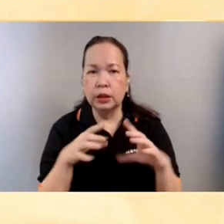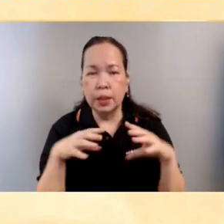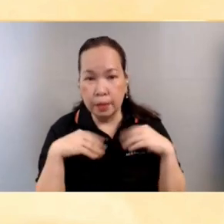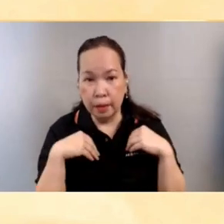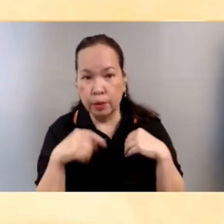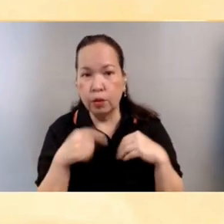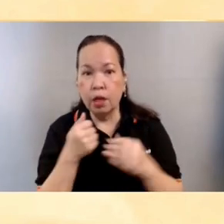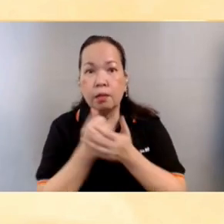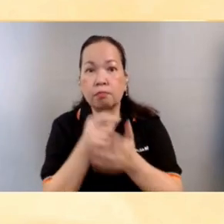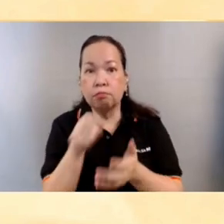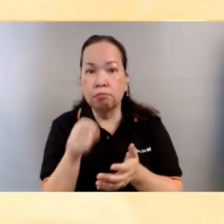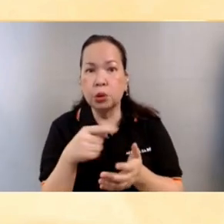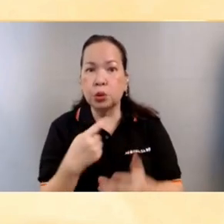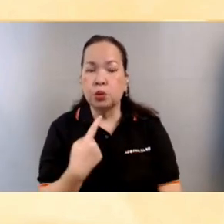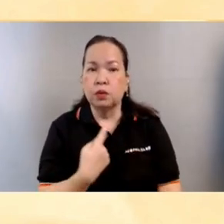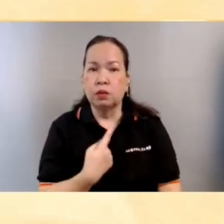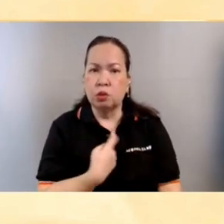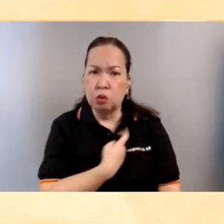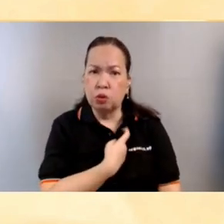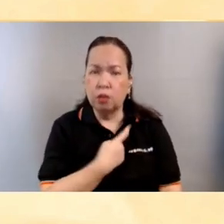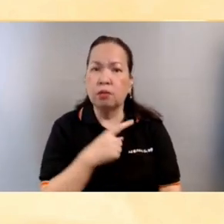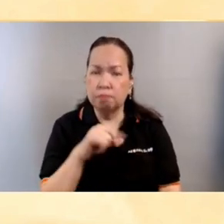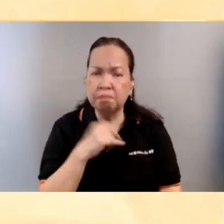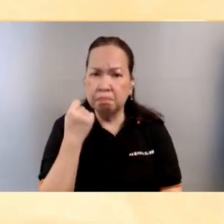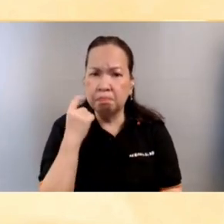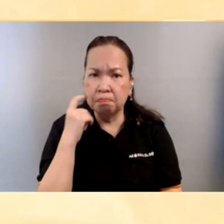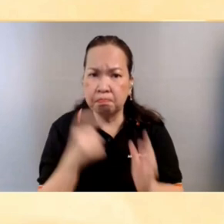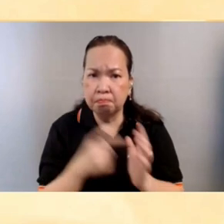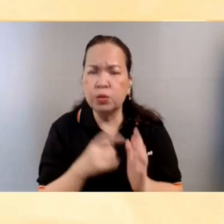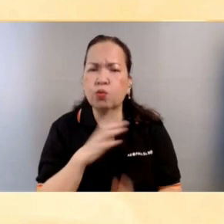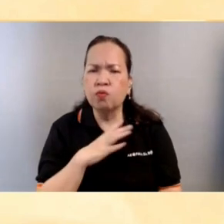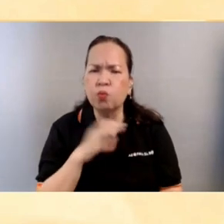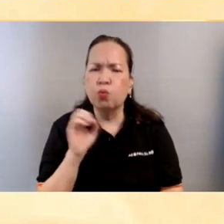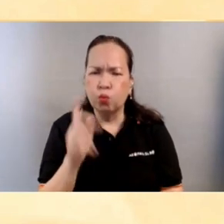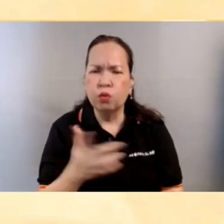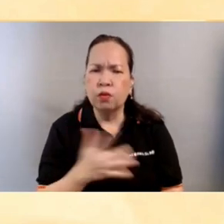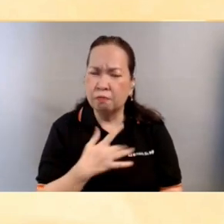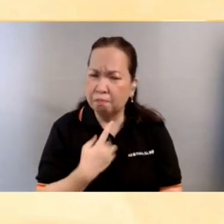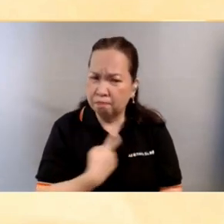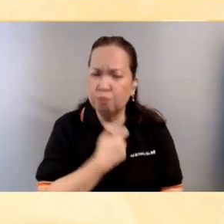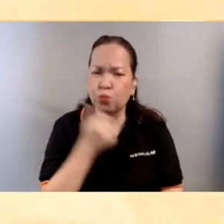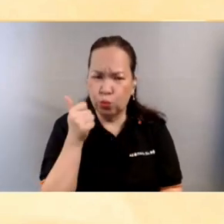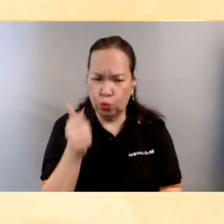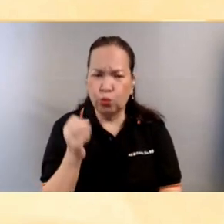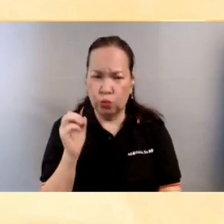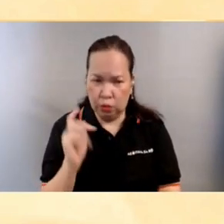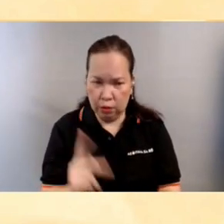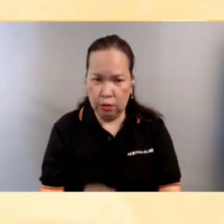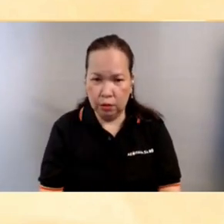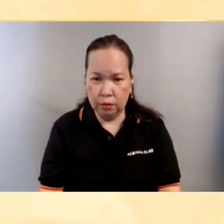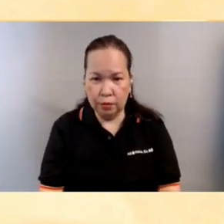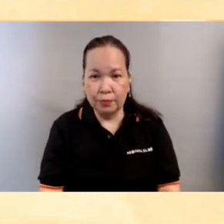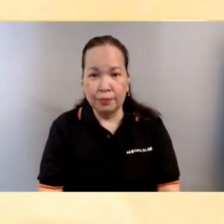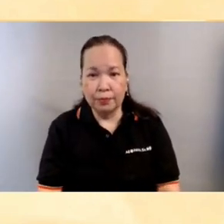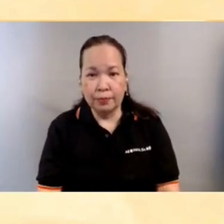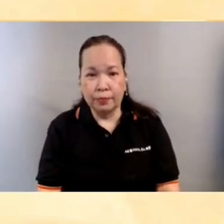helps the person who feels it feel that she is okay in feeling that pain and that depression. No?